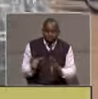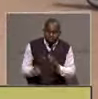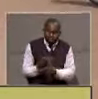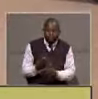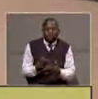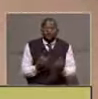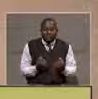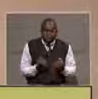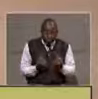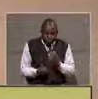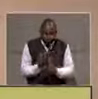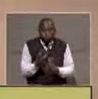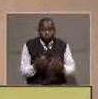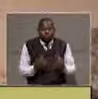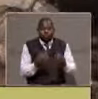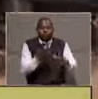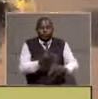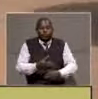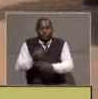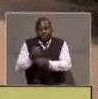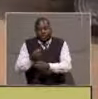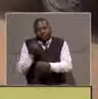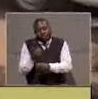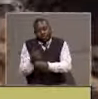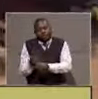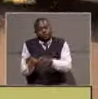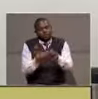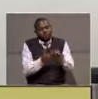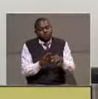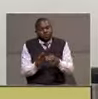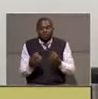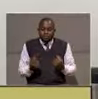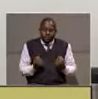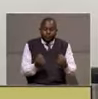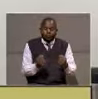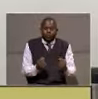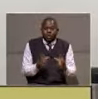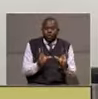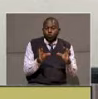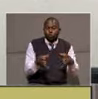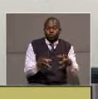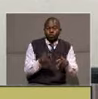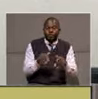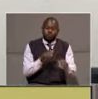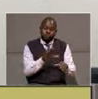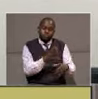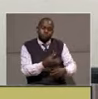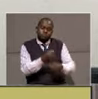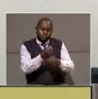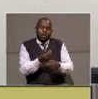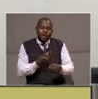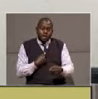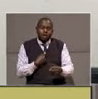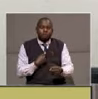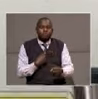transport organizations will help streamline the working conditions of transporters. Once a group of people are in these associations, they have a bigger